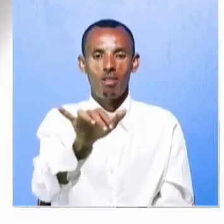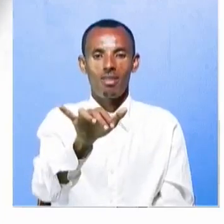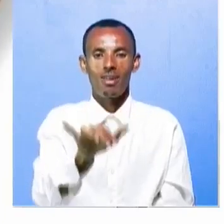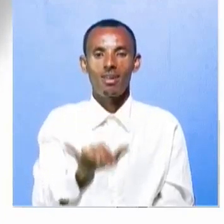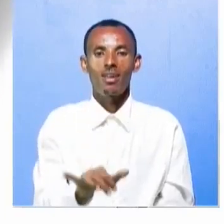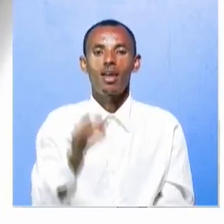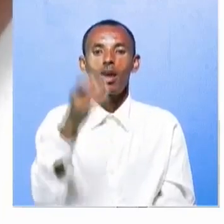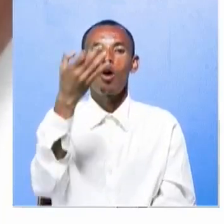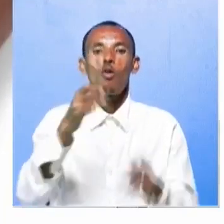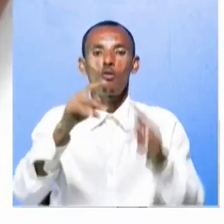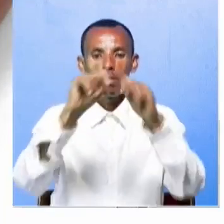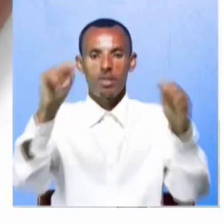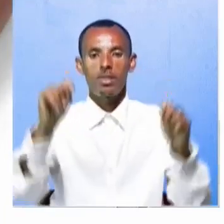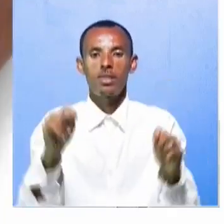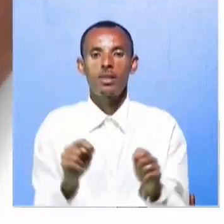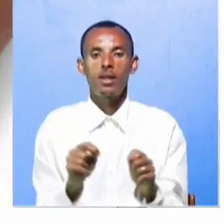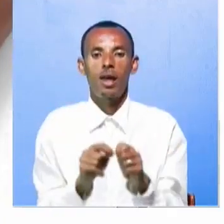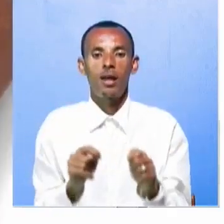of